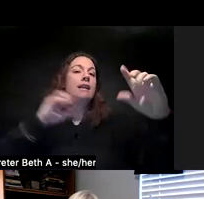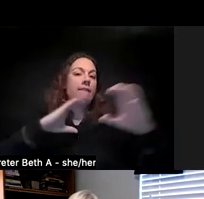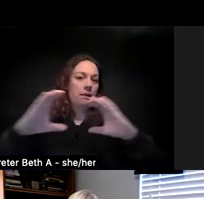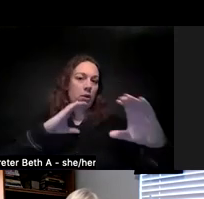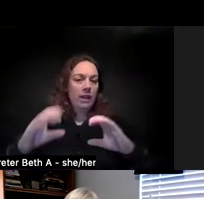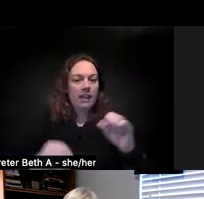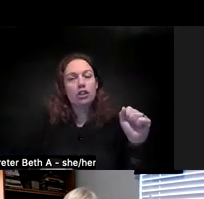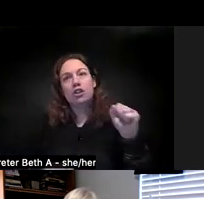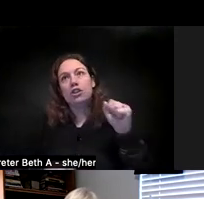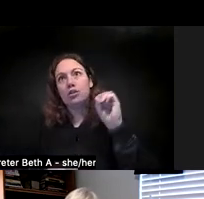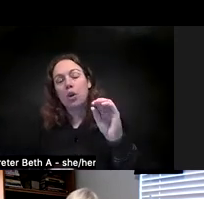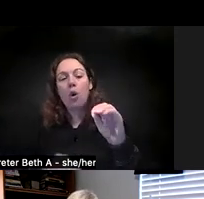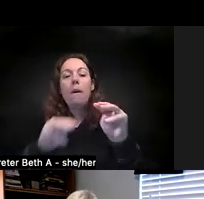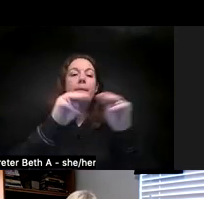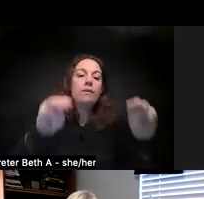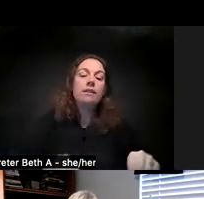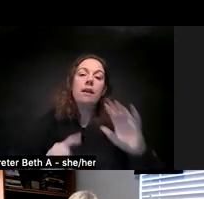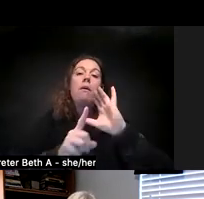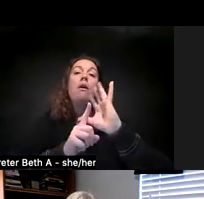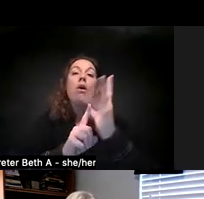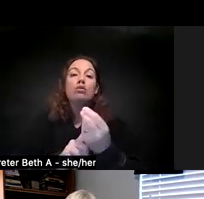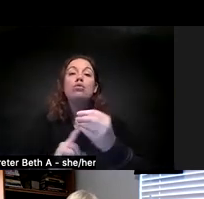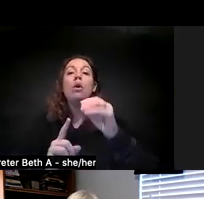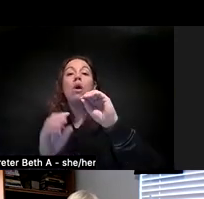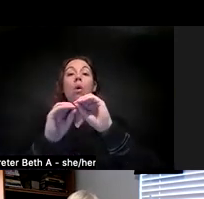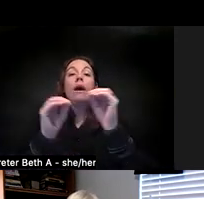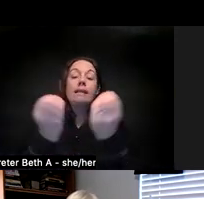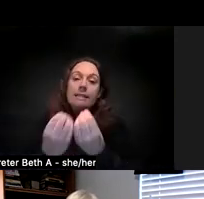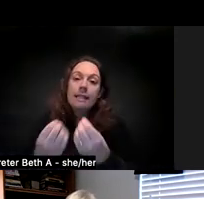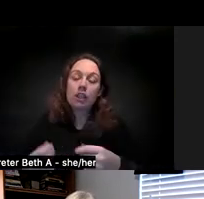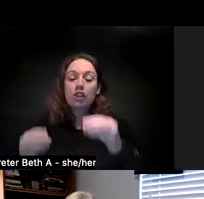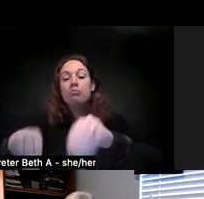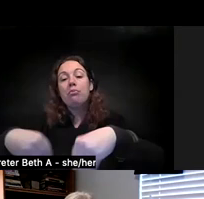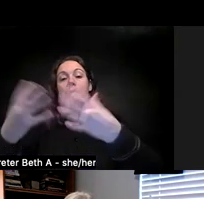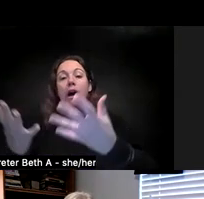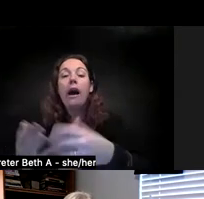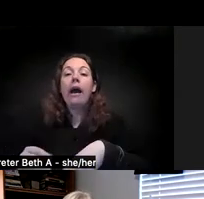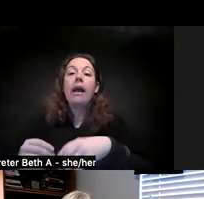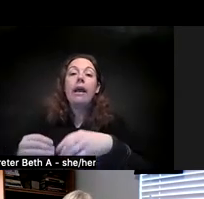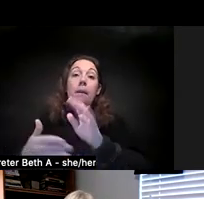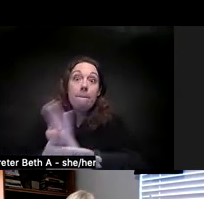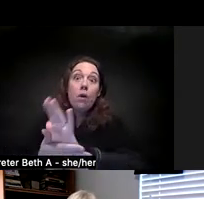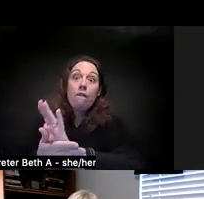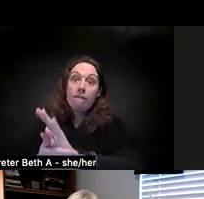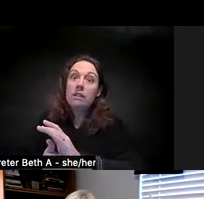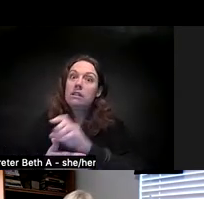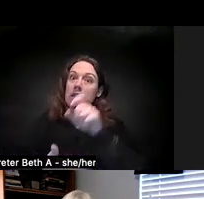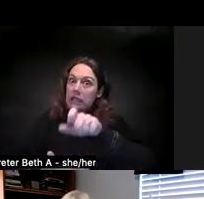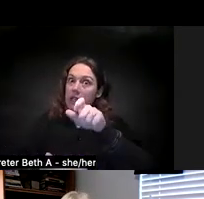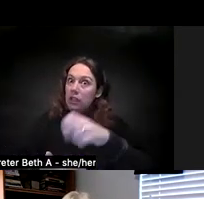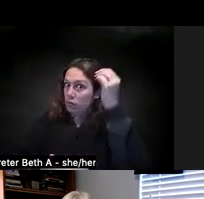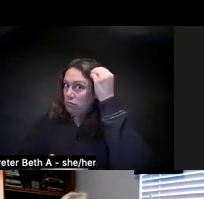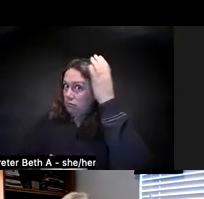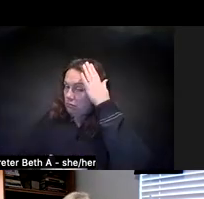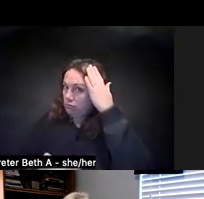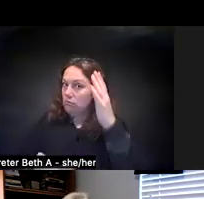cultural organizations that provide movies must think about this as well. And on the right, there's a photograph.